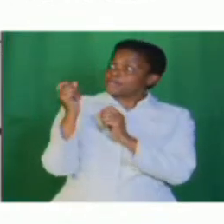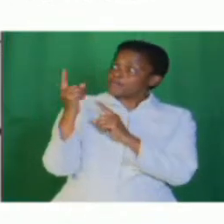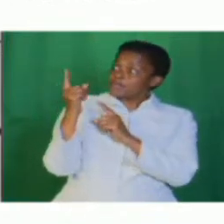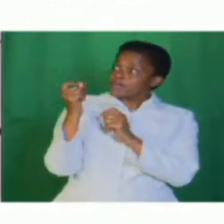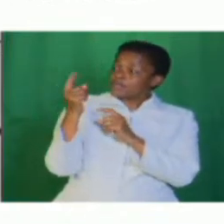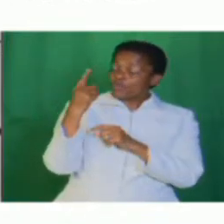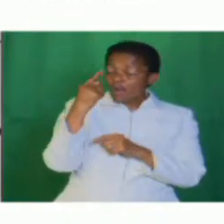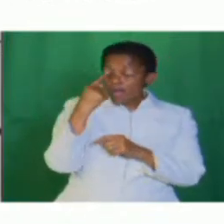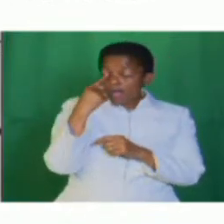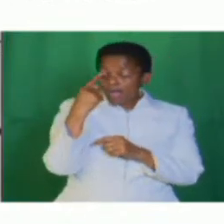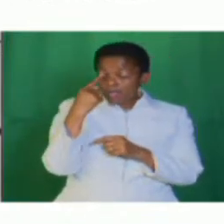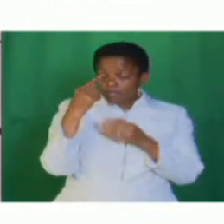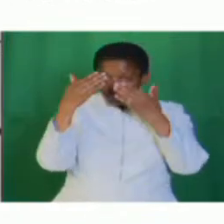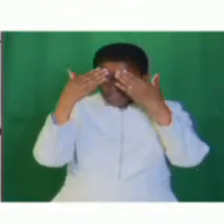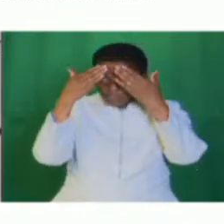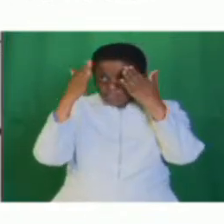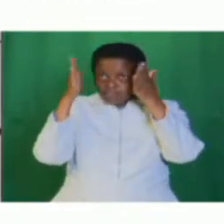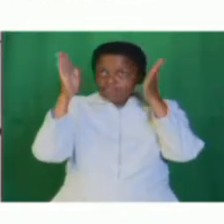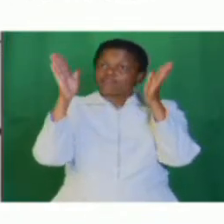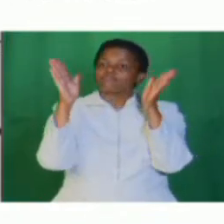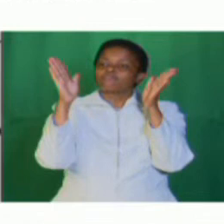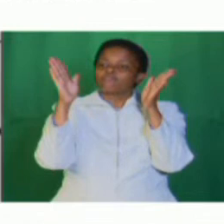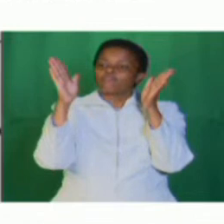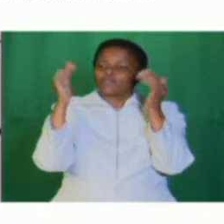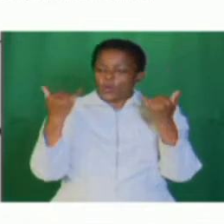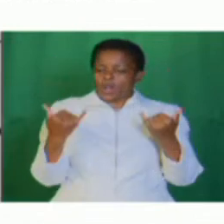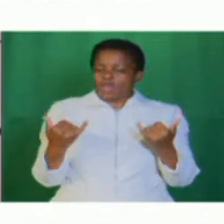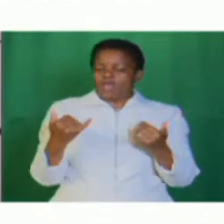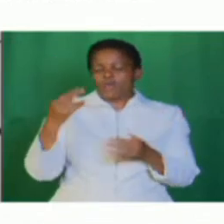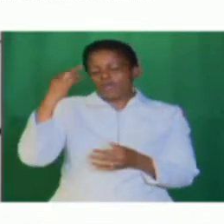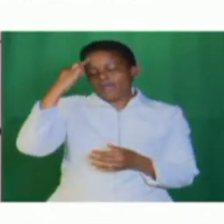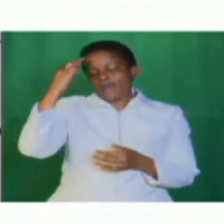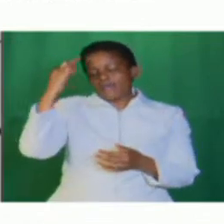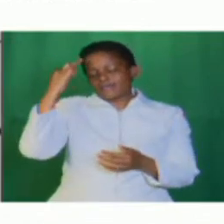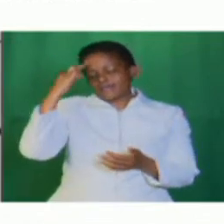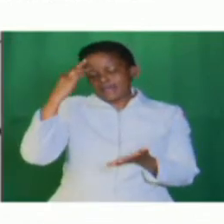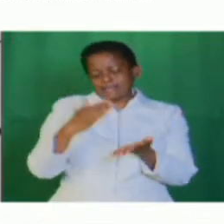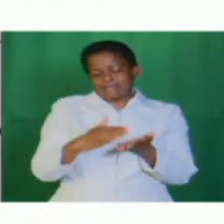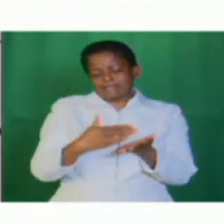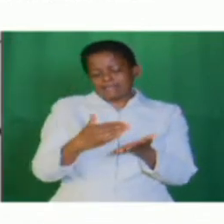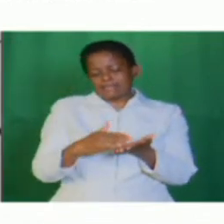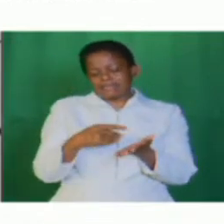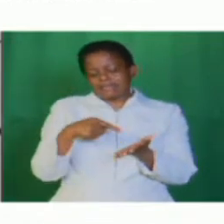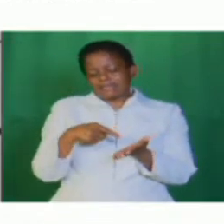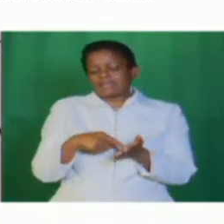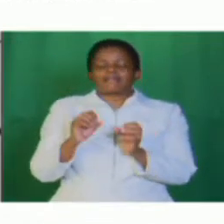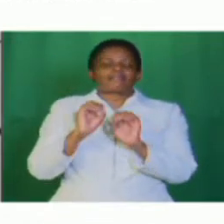now opened. They could understand the Scripture more clearly than what